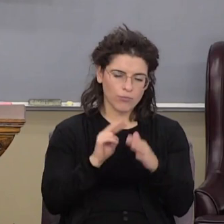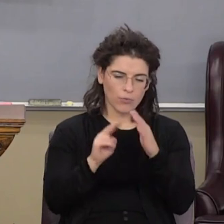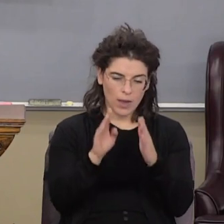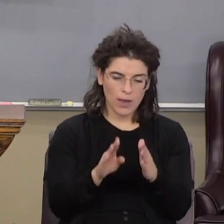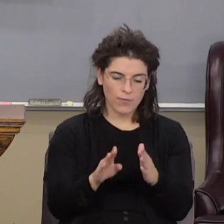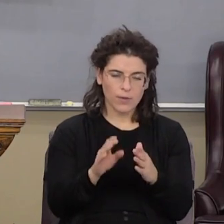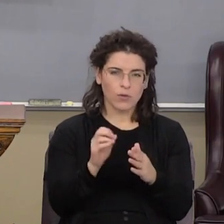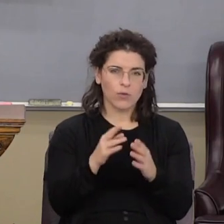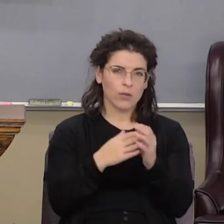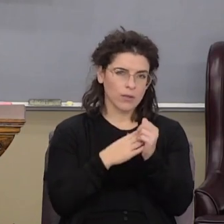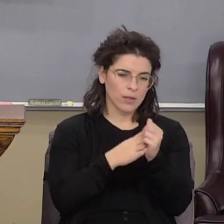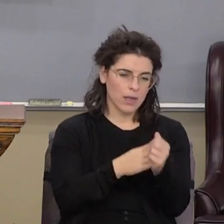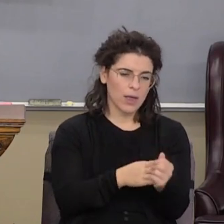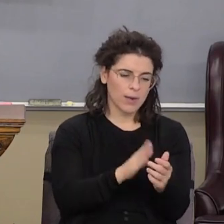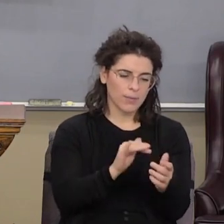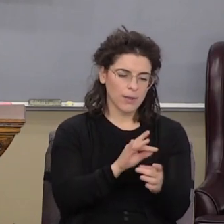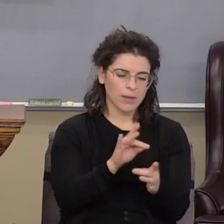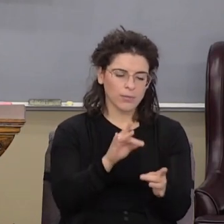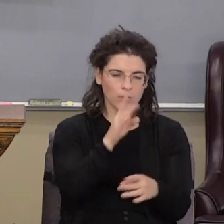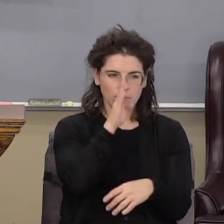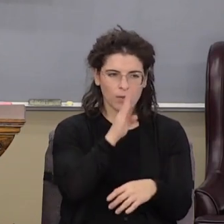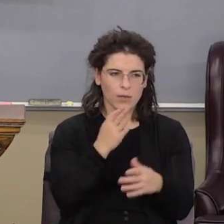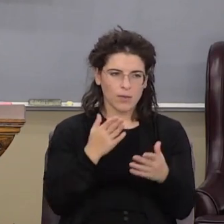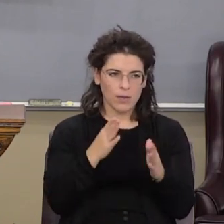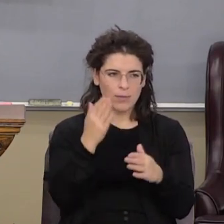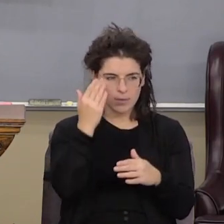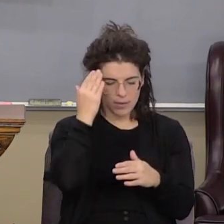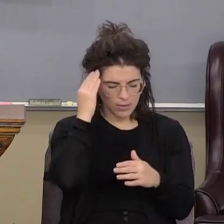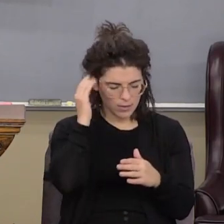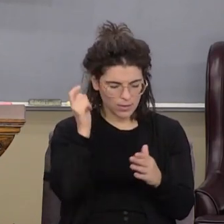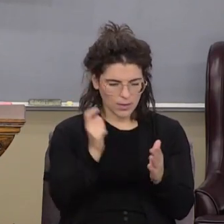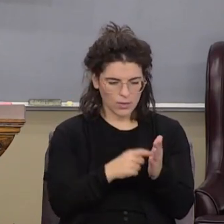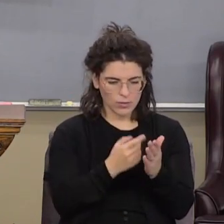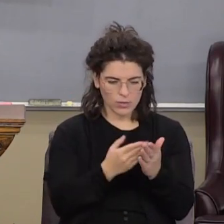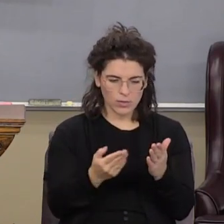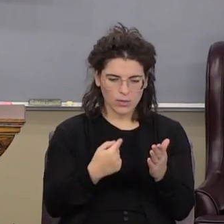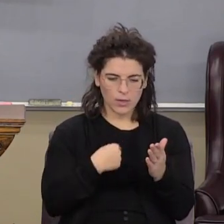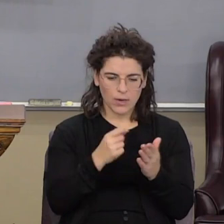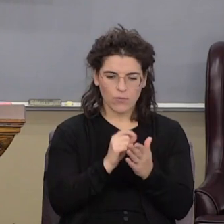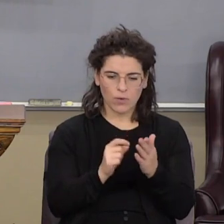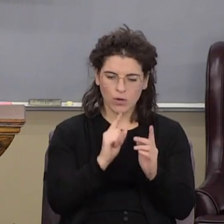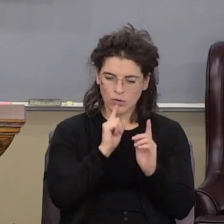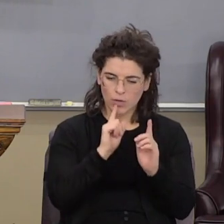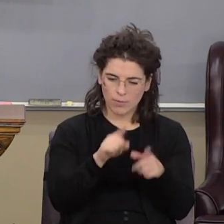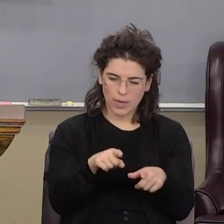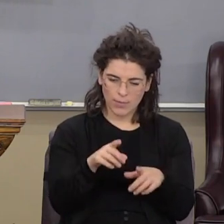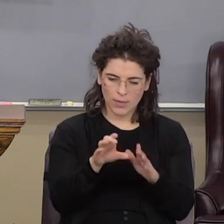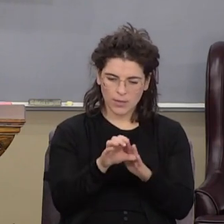God you think you're being led by the spirit of God let him acknowledge the things that I write unto you are the commandments of the Lord